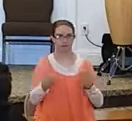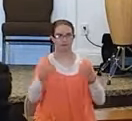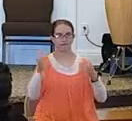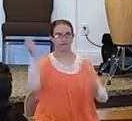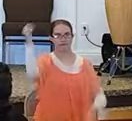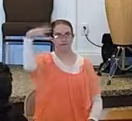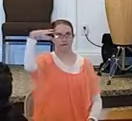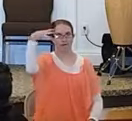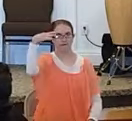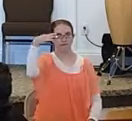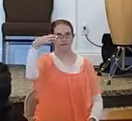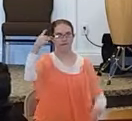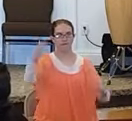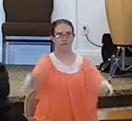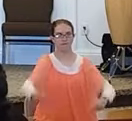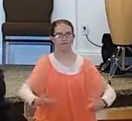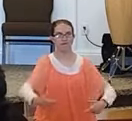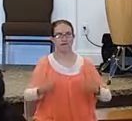light of life.